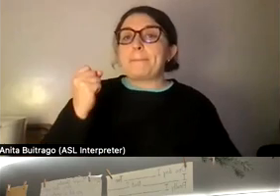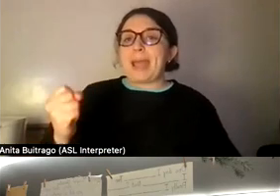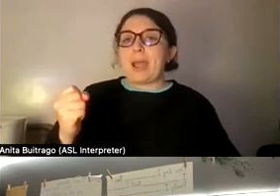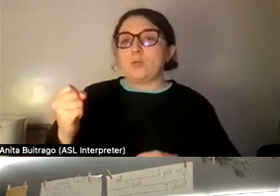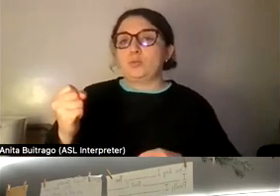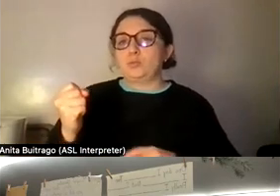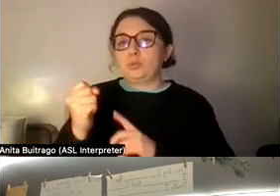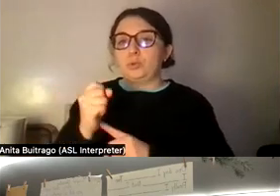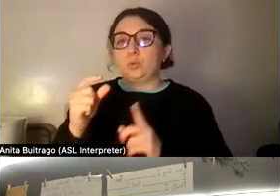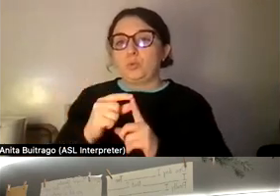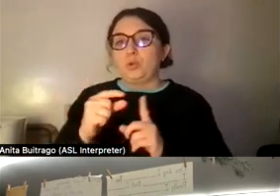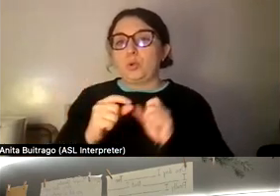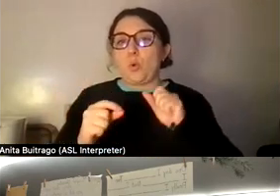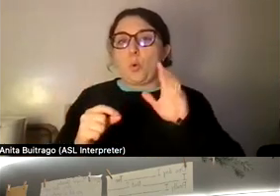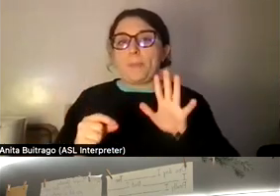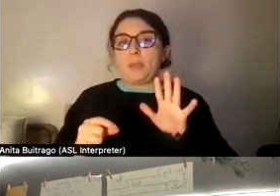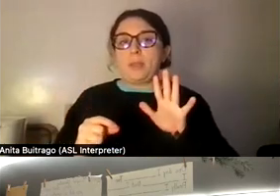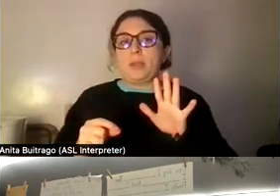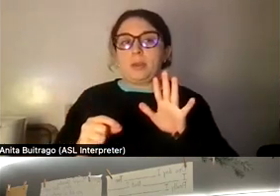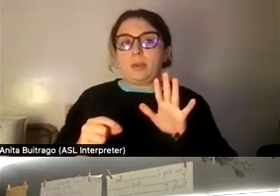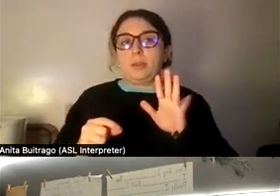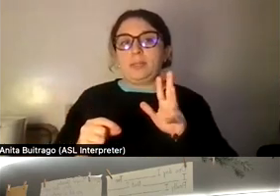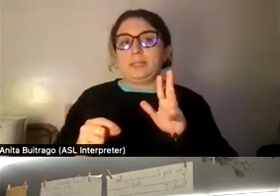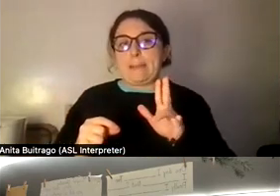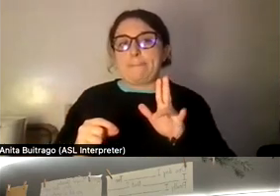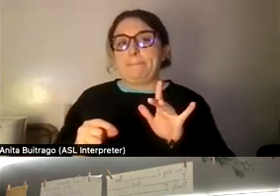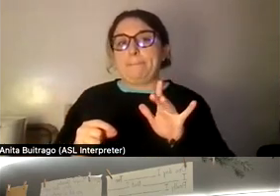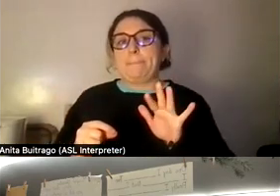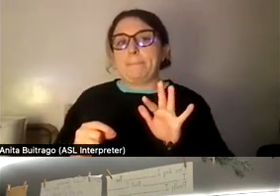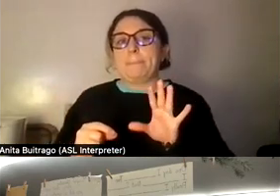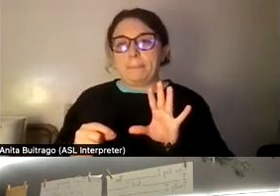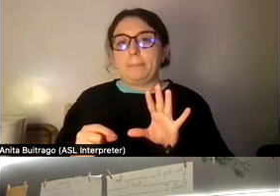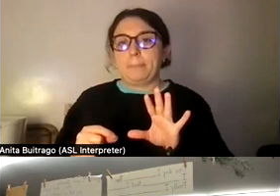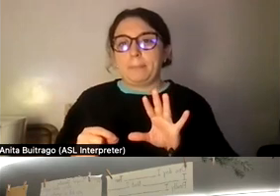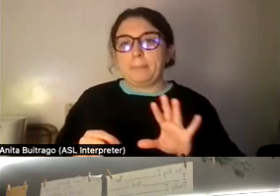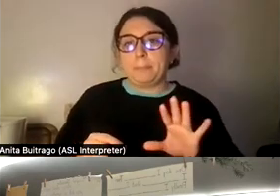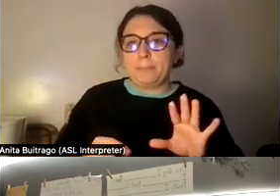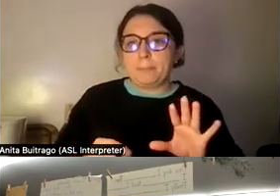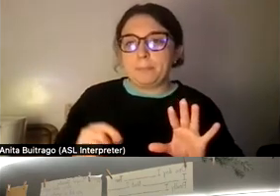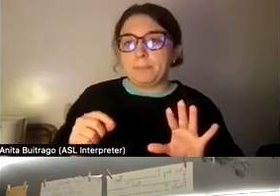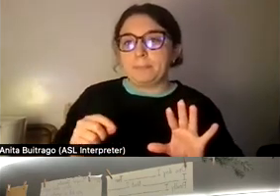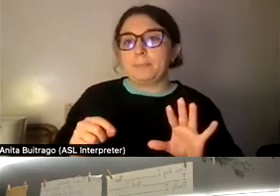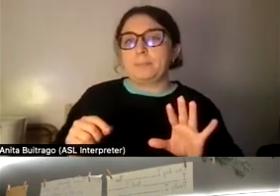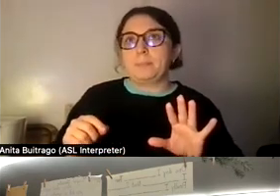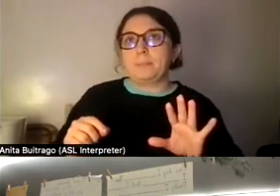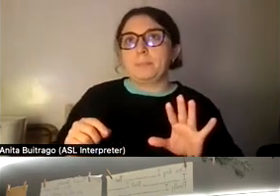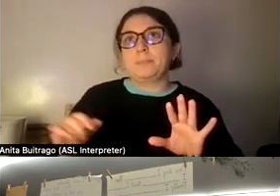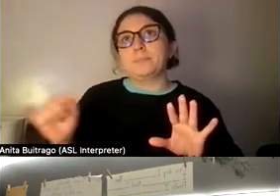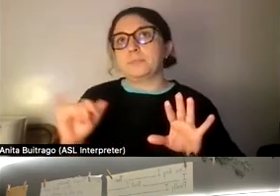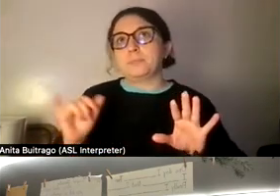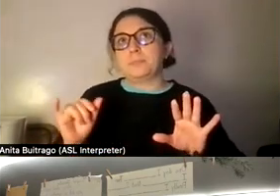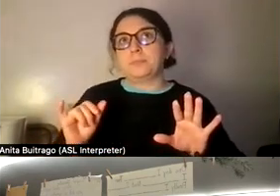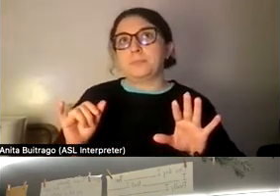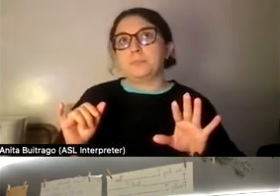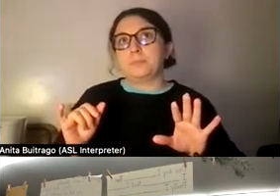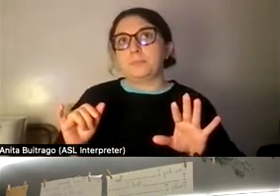open our hand and we tap the sentence. Pound the word, tap the sentence. We also do that when what